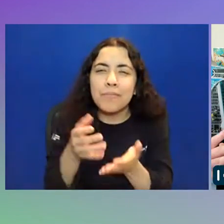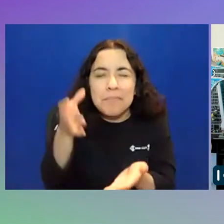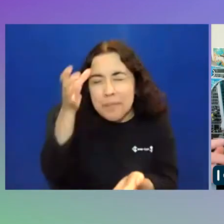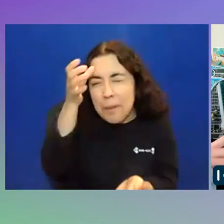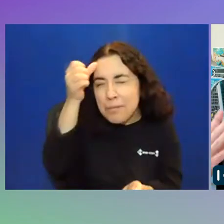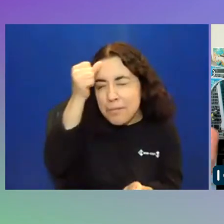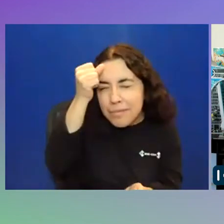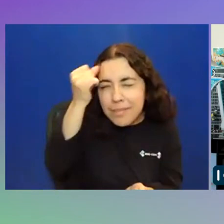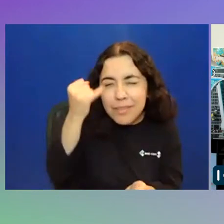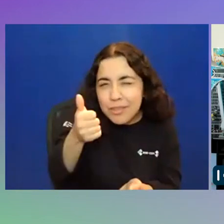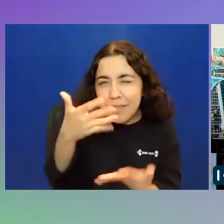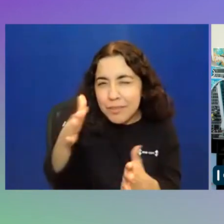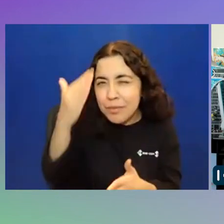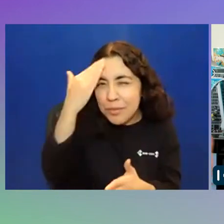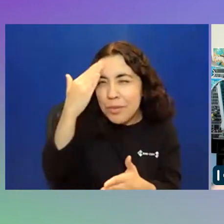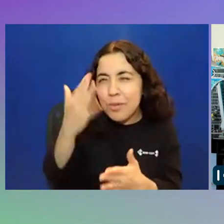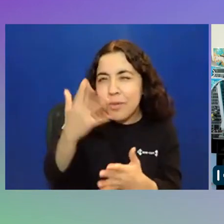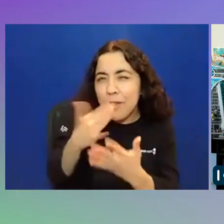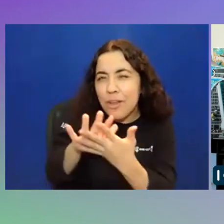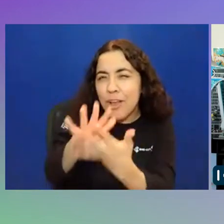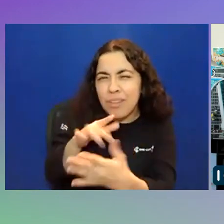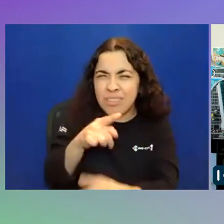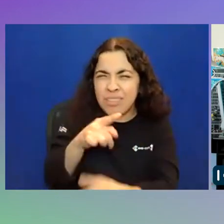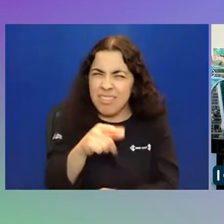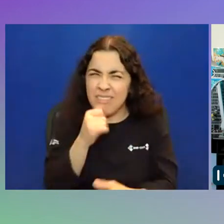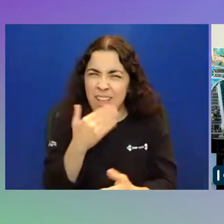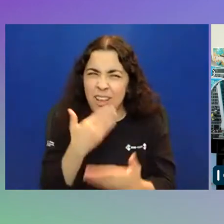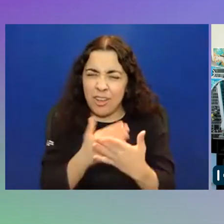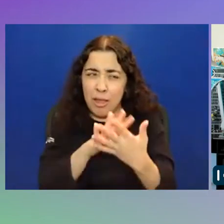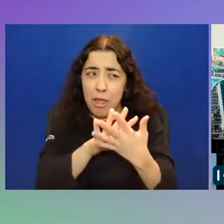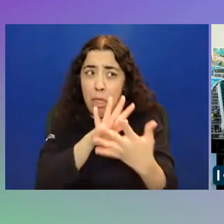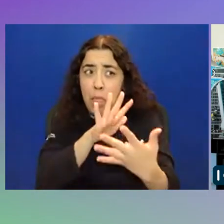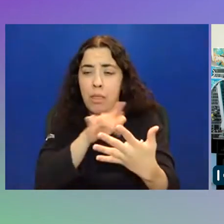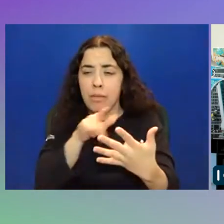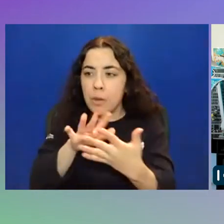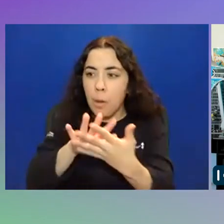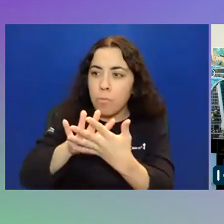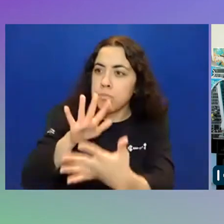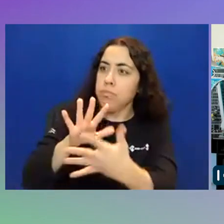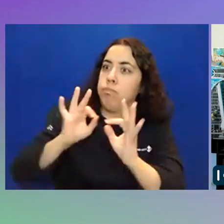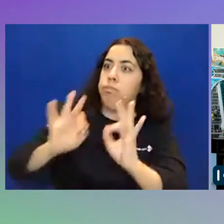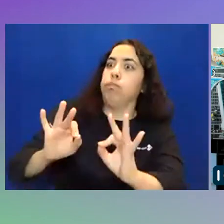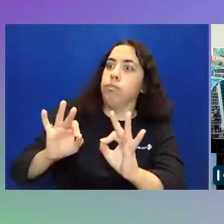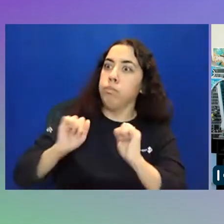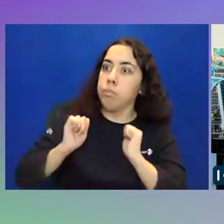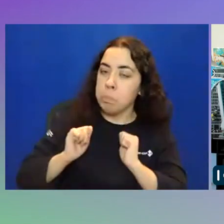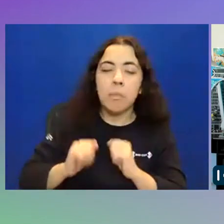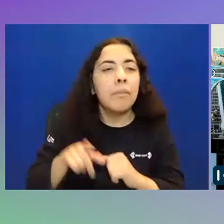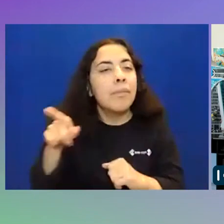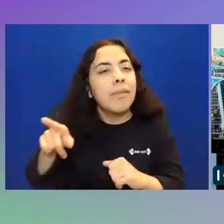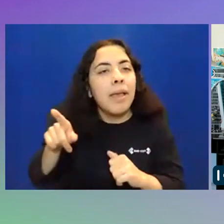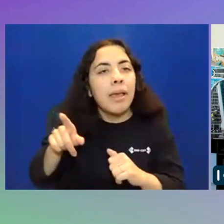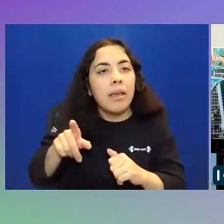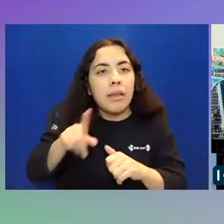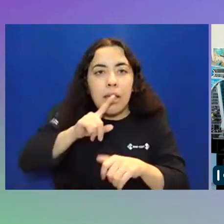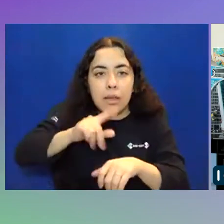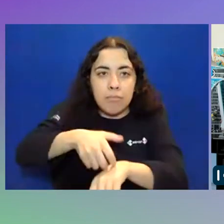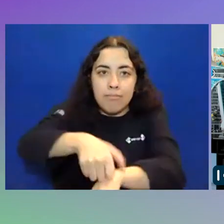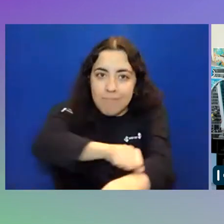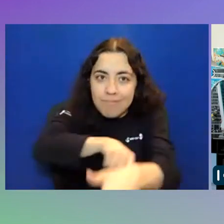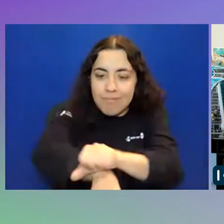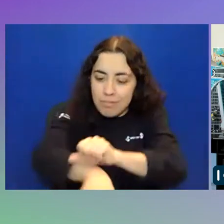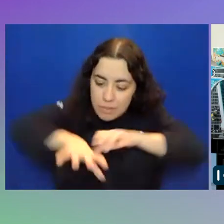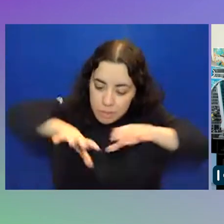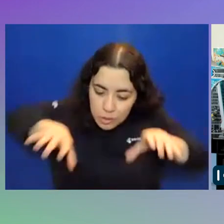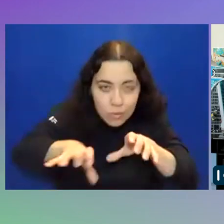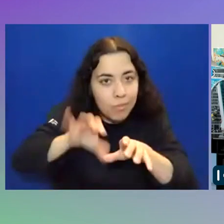you know it or not, like this is not a great color contrast. So you can kind of have them actually do it in the training course. If you can push